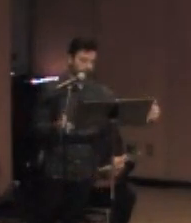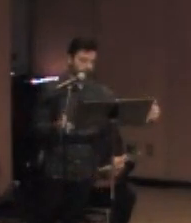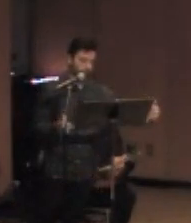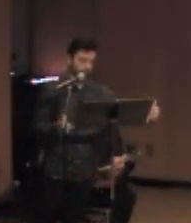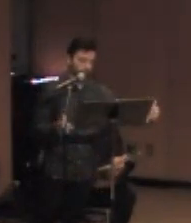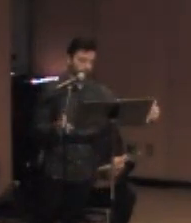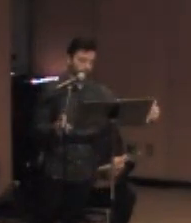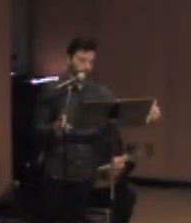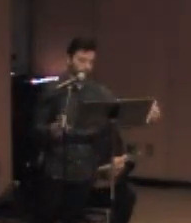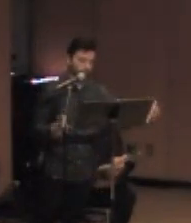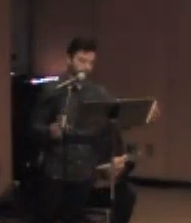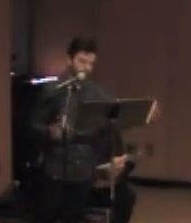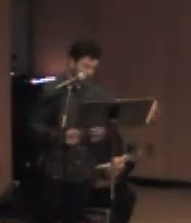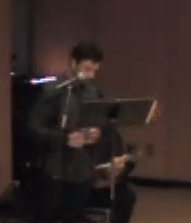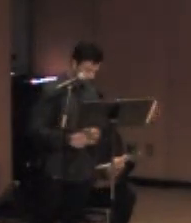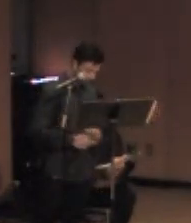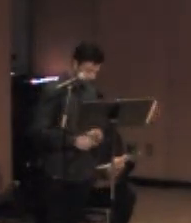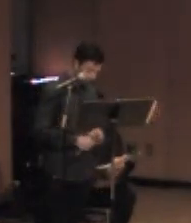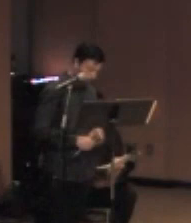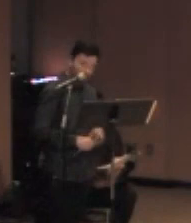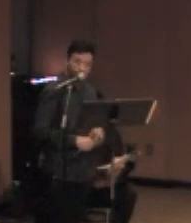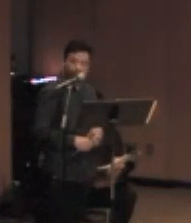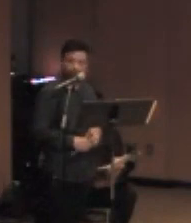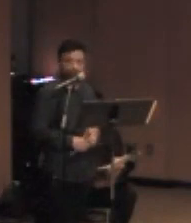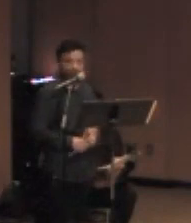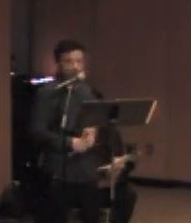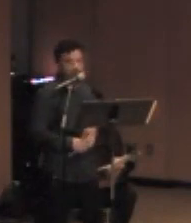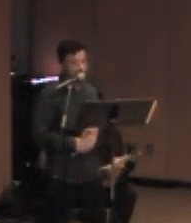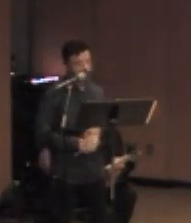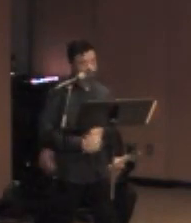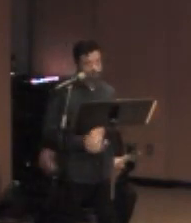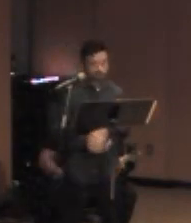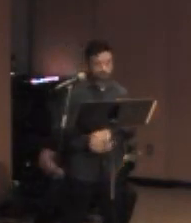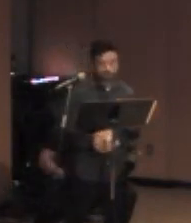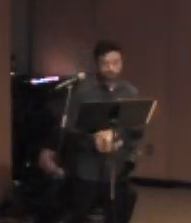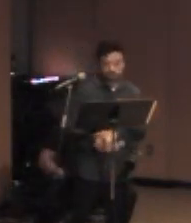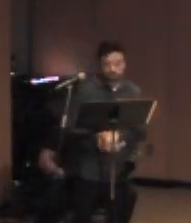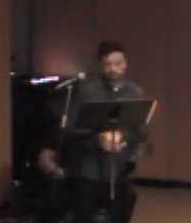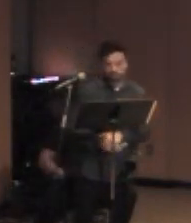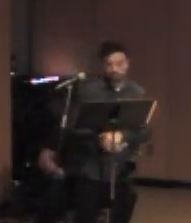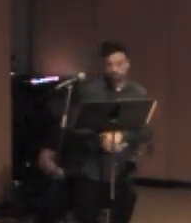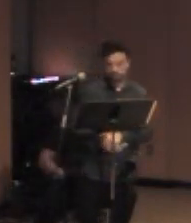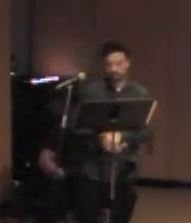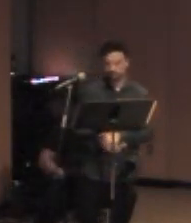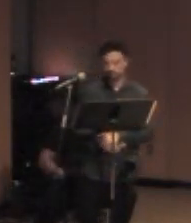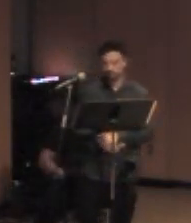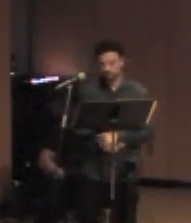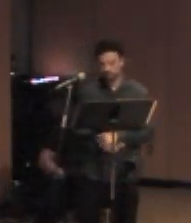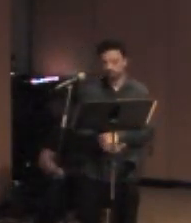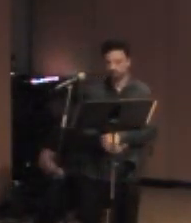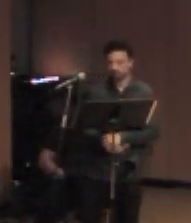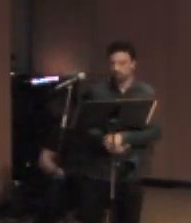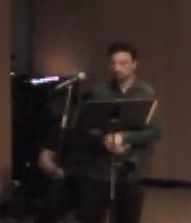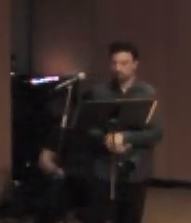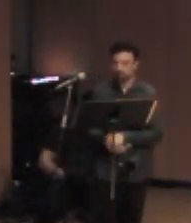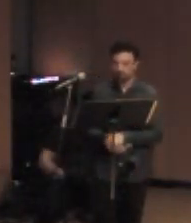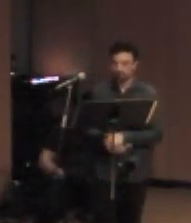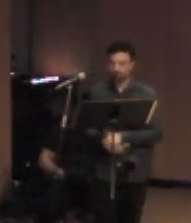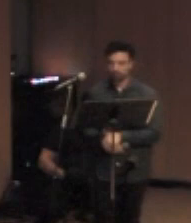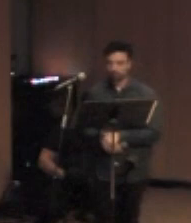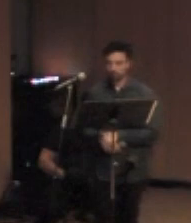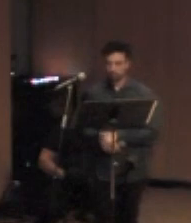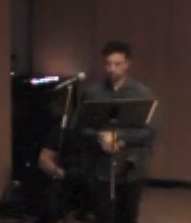yeah yeah you know when you don't know how to be careful then sure my grandmother would have something to say about